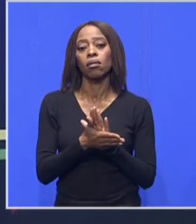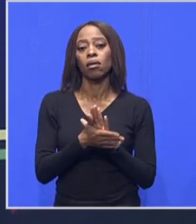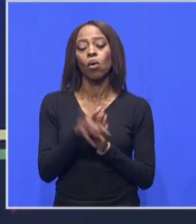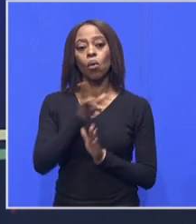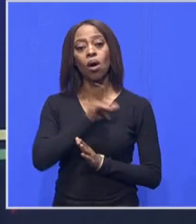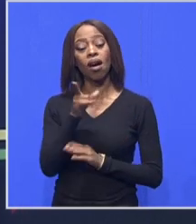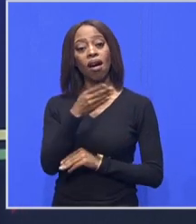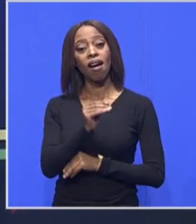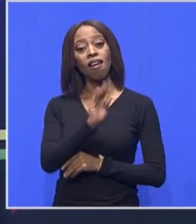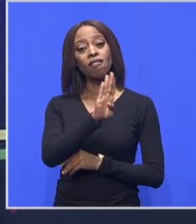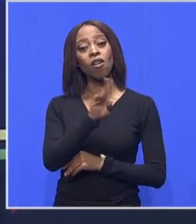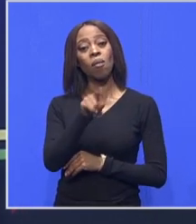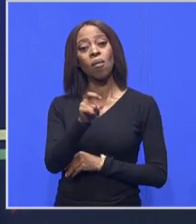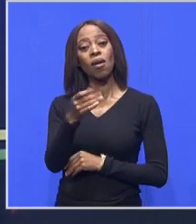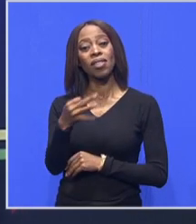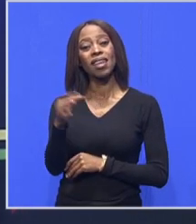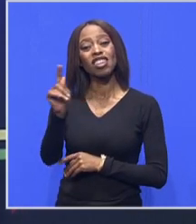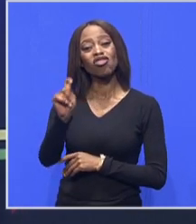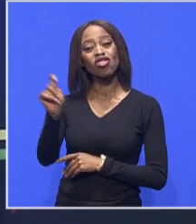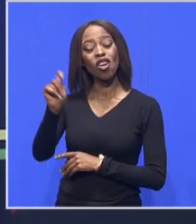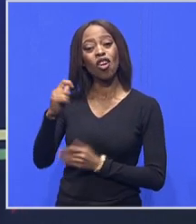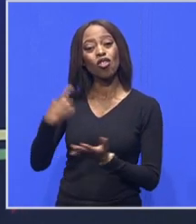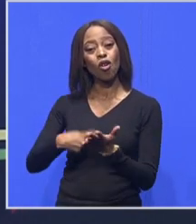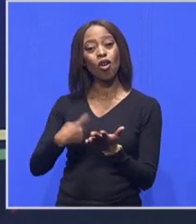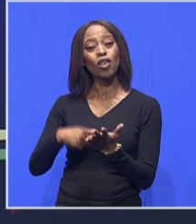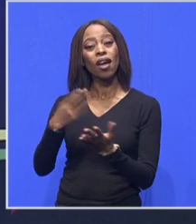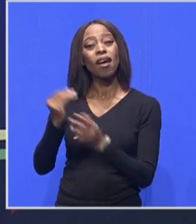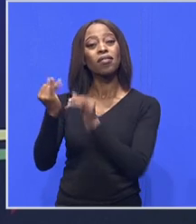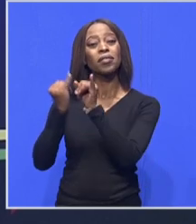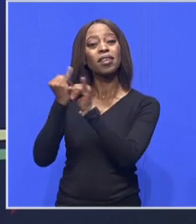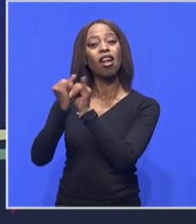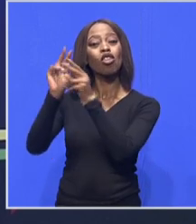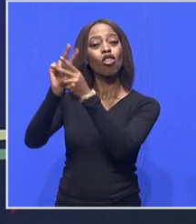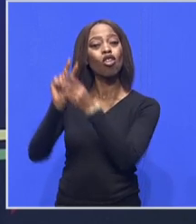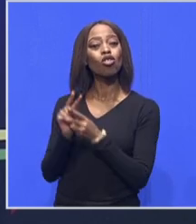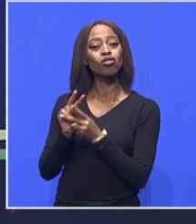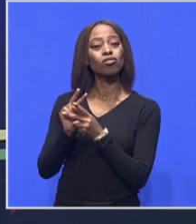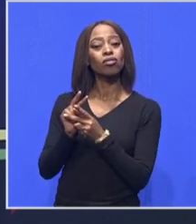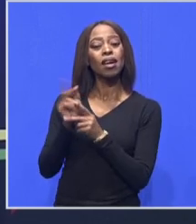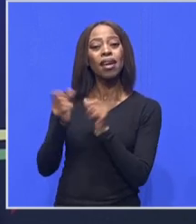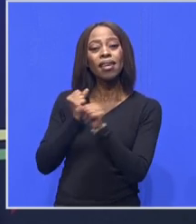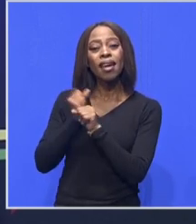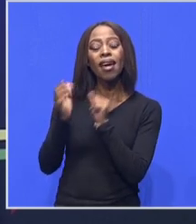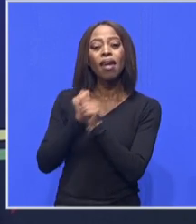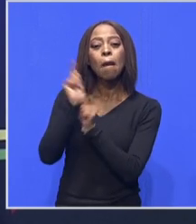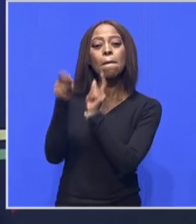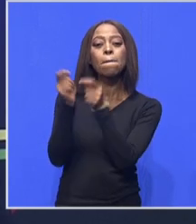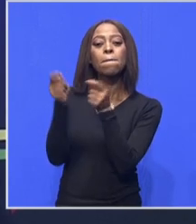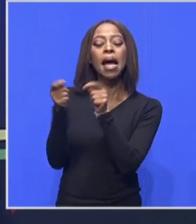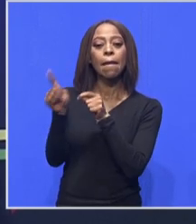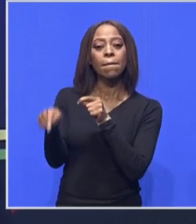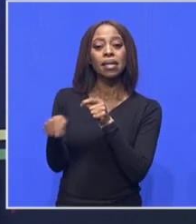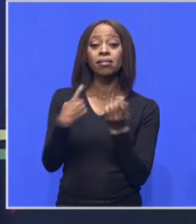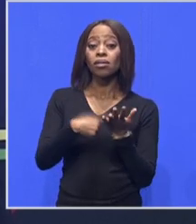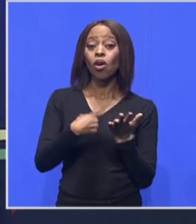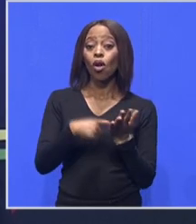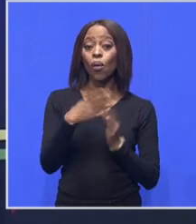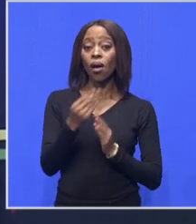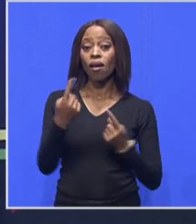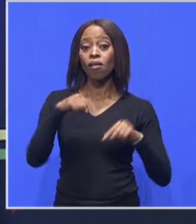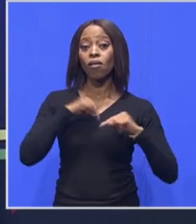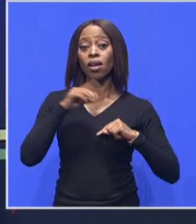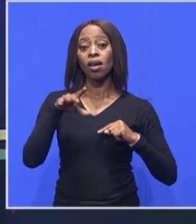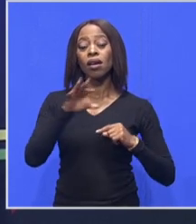4.3 trillion debt obligation to foreign loans that it services on a yearly basis. To service the debt that we have as South Africans, we